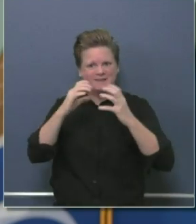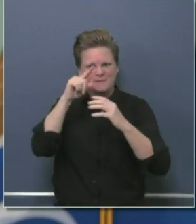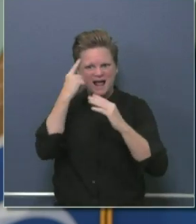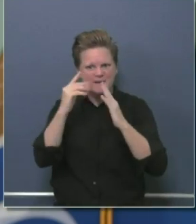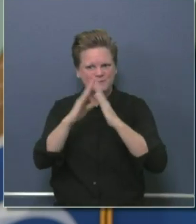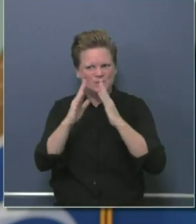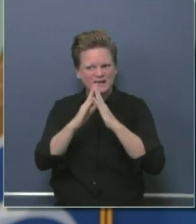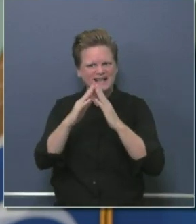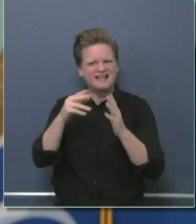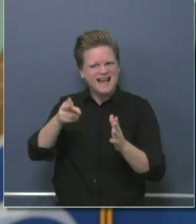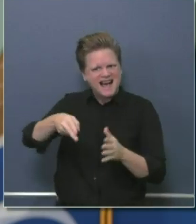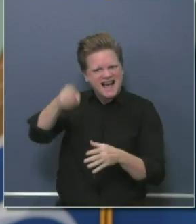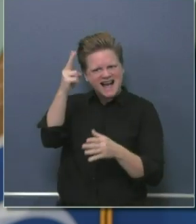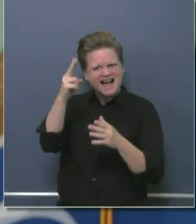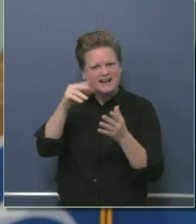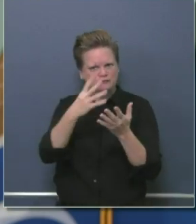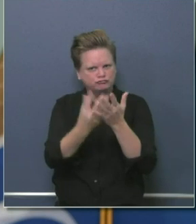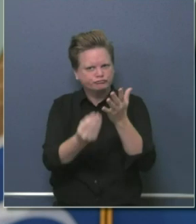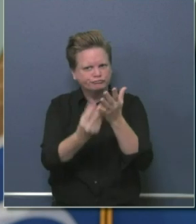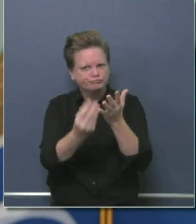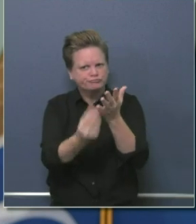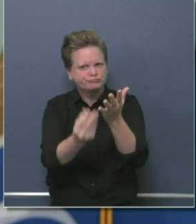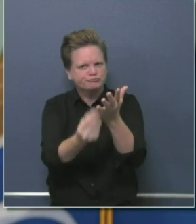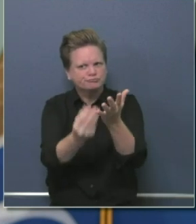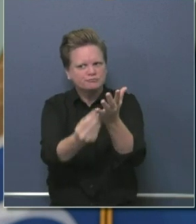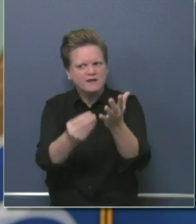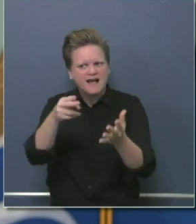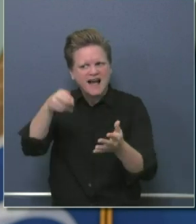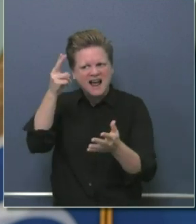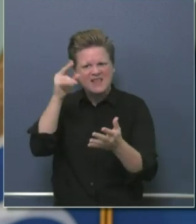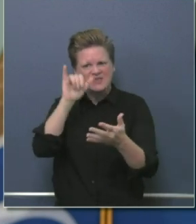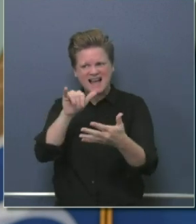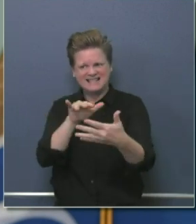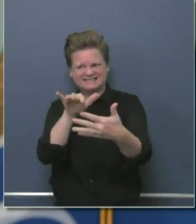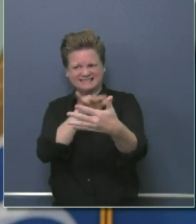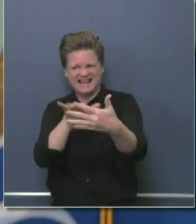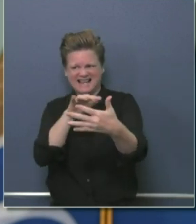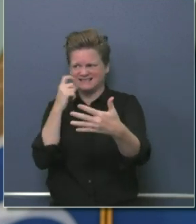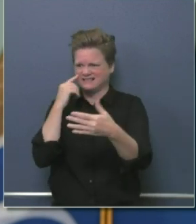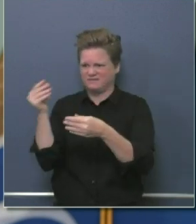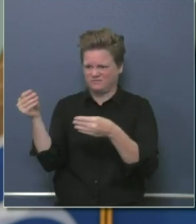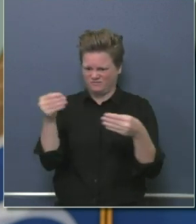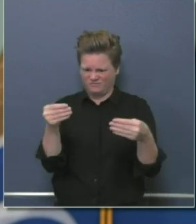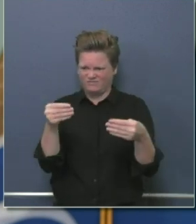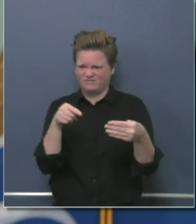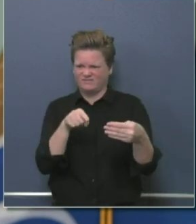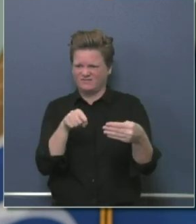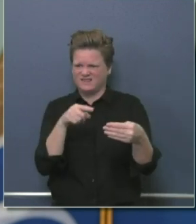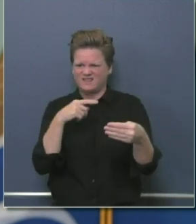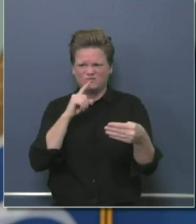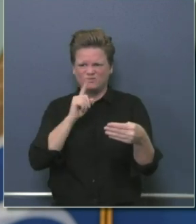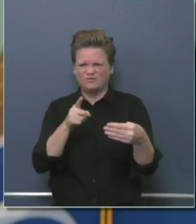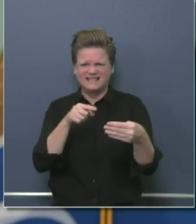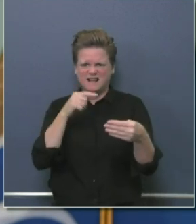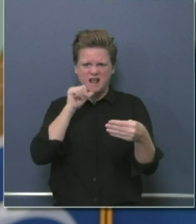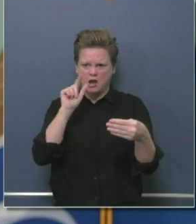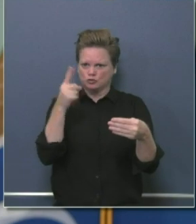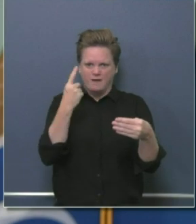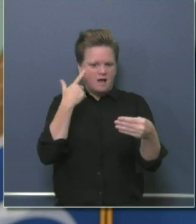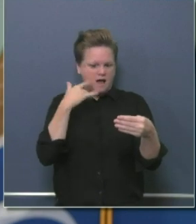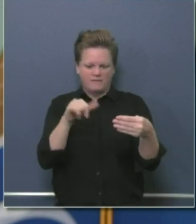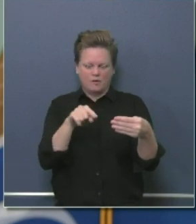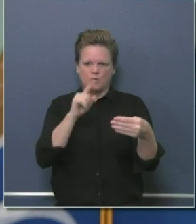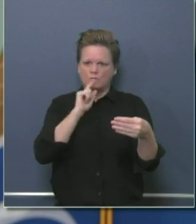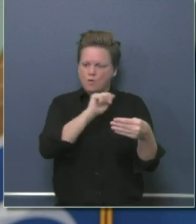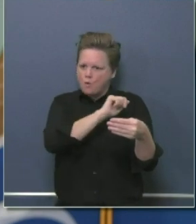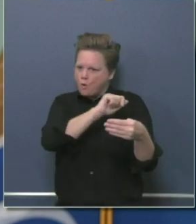Doesn't surprise any of us, a study that just came out across this country that just underscored a point we've been making, and that's